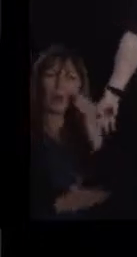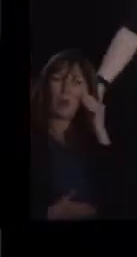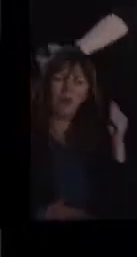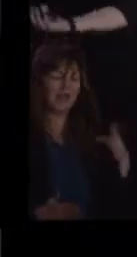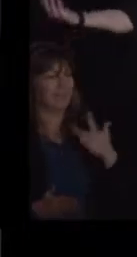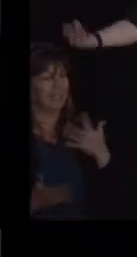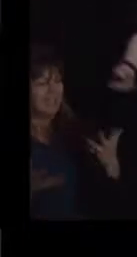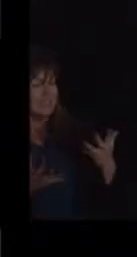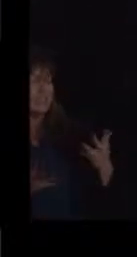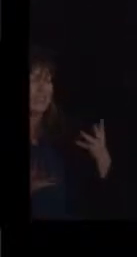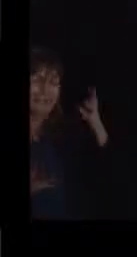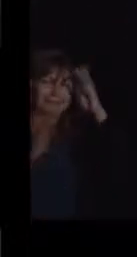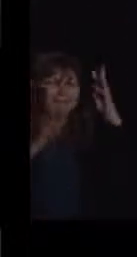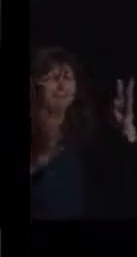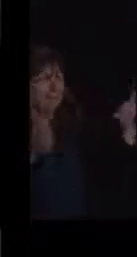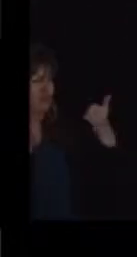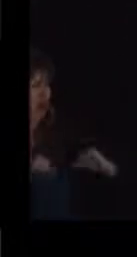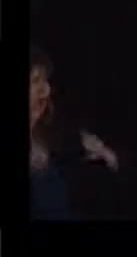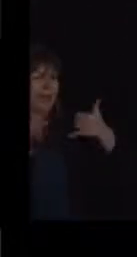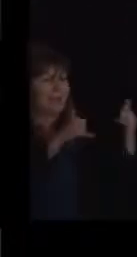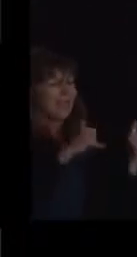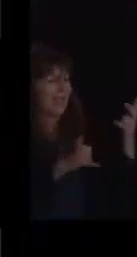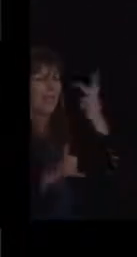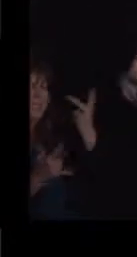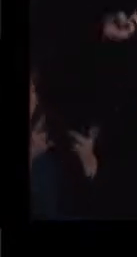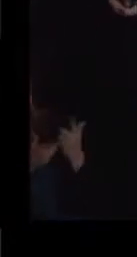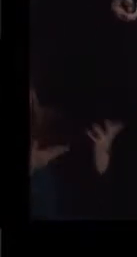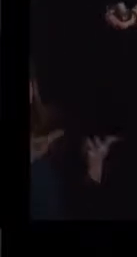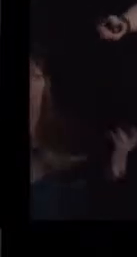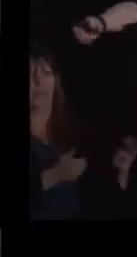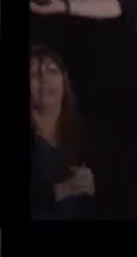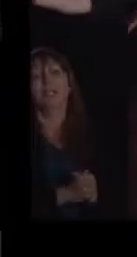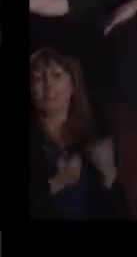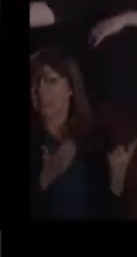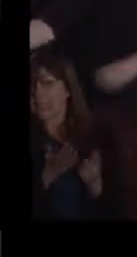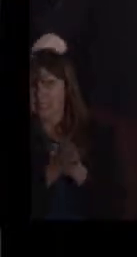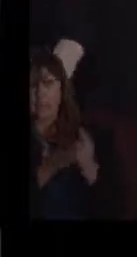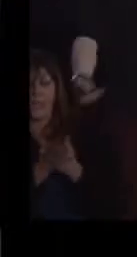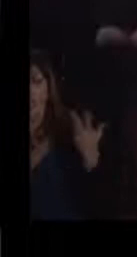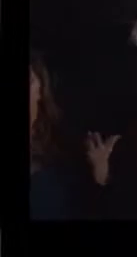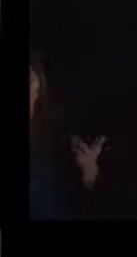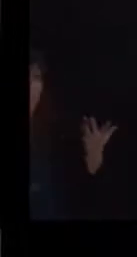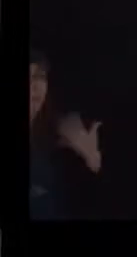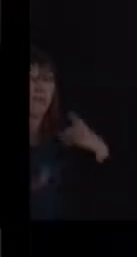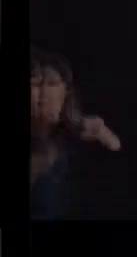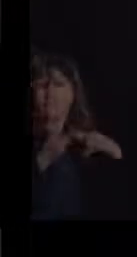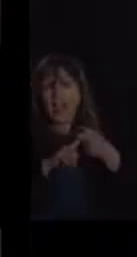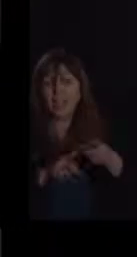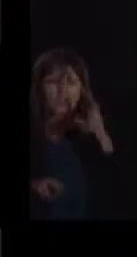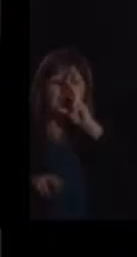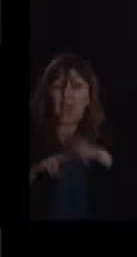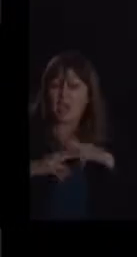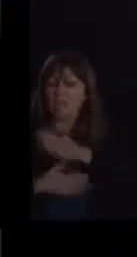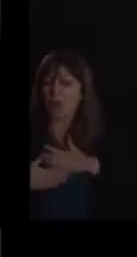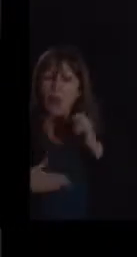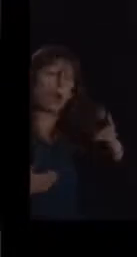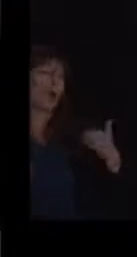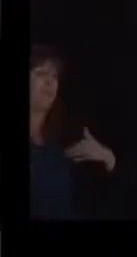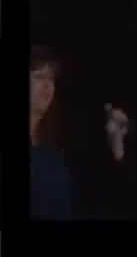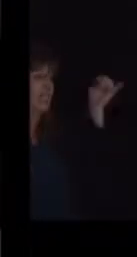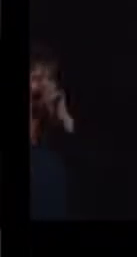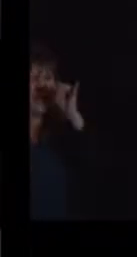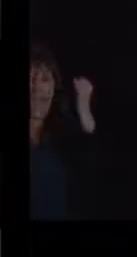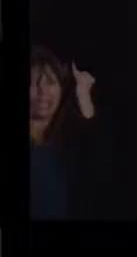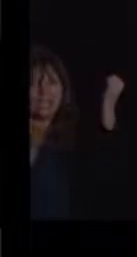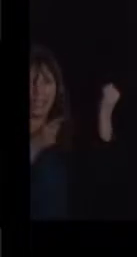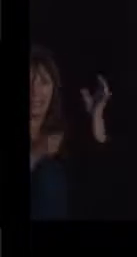just try and just play and just for sometimes for reason, for a collaboration with a friend or for my own thing or just a silly idea,